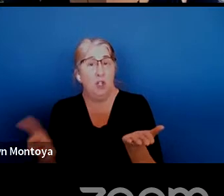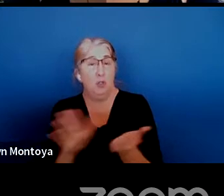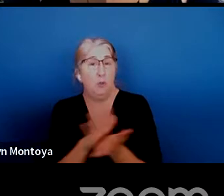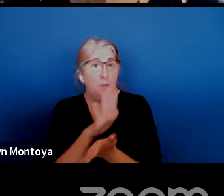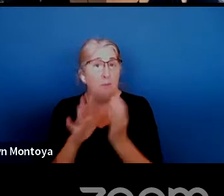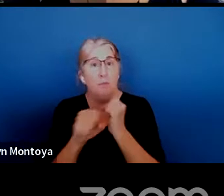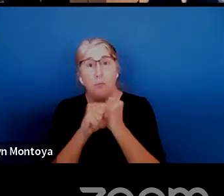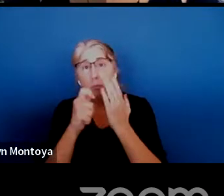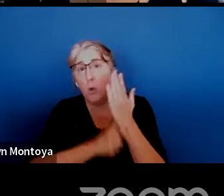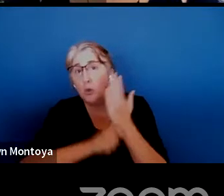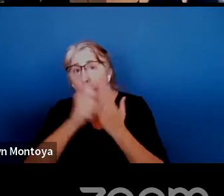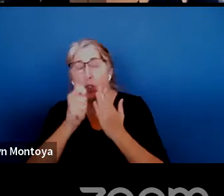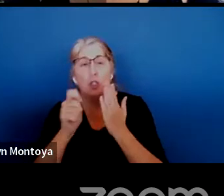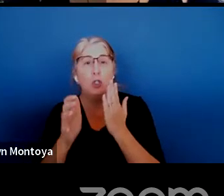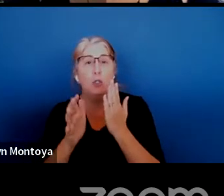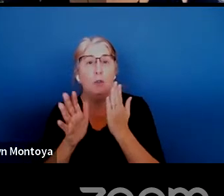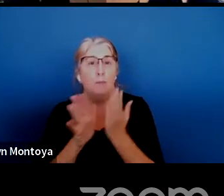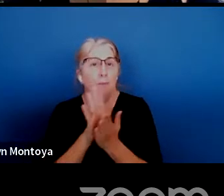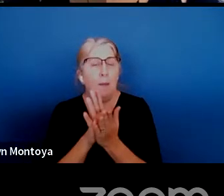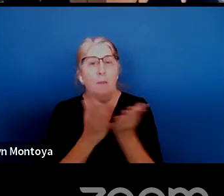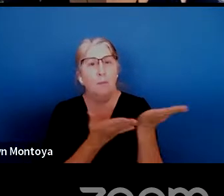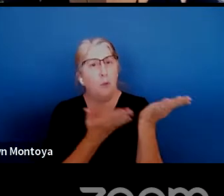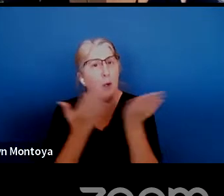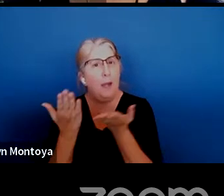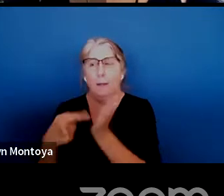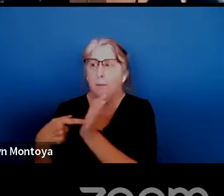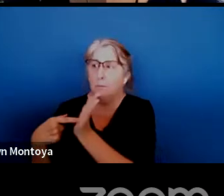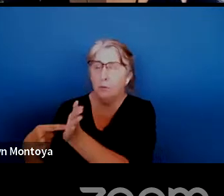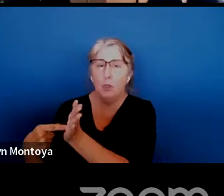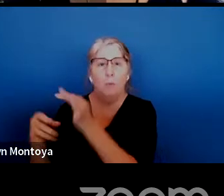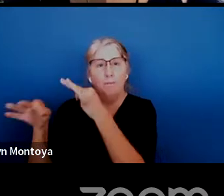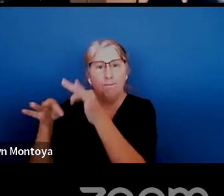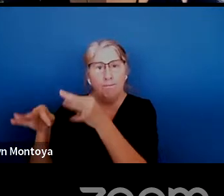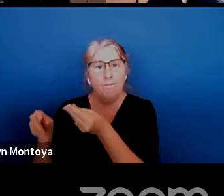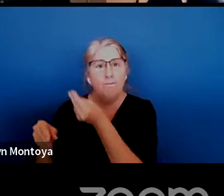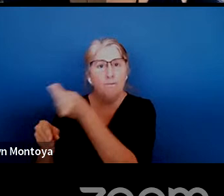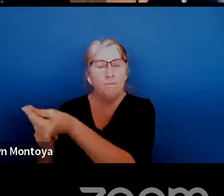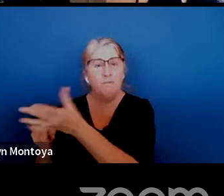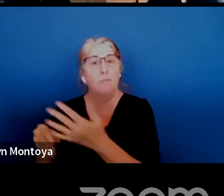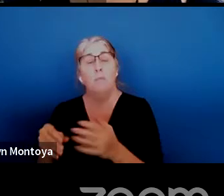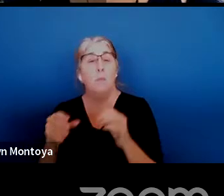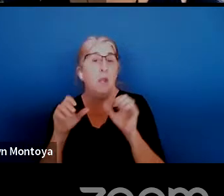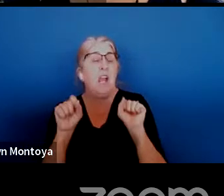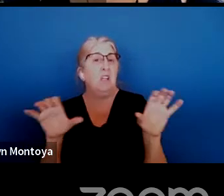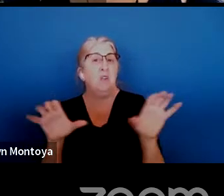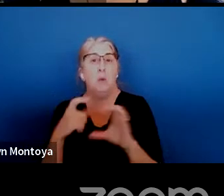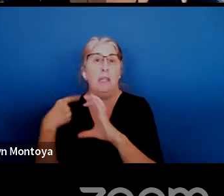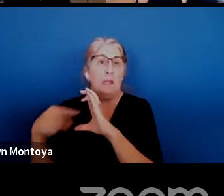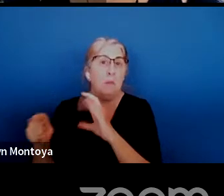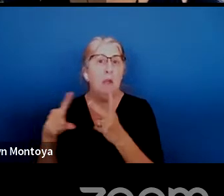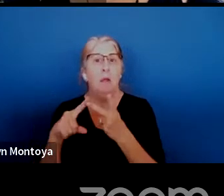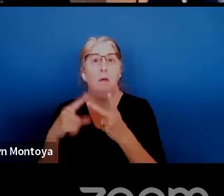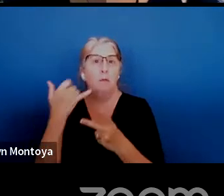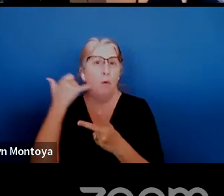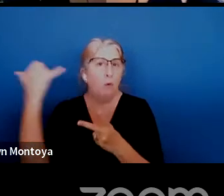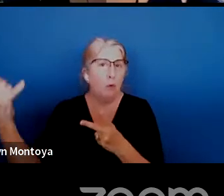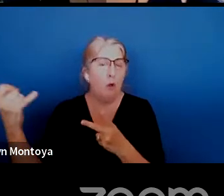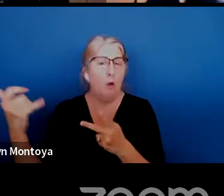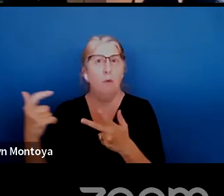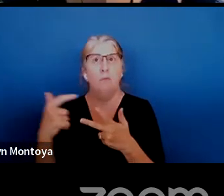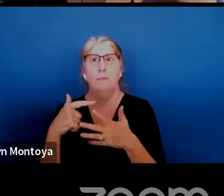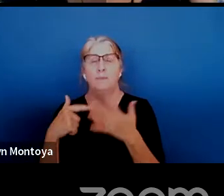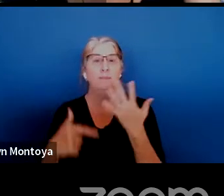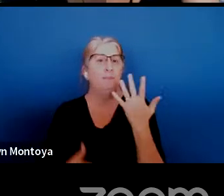and stuff. So yeah, I do it through email. I'll do it through a phone call. I'll do it through